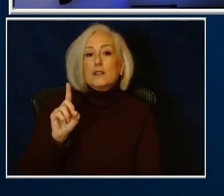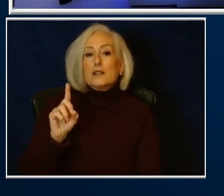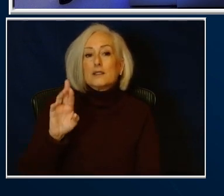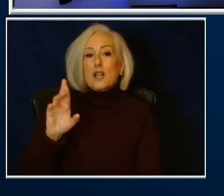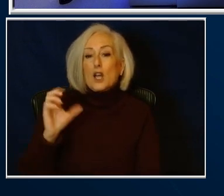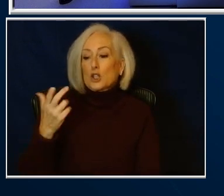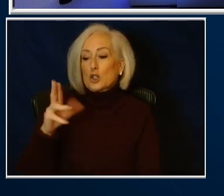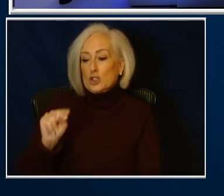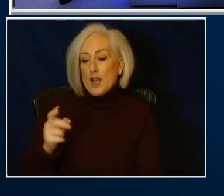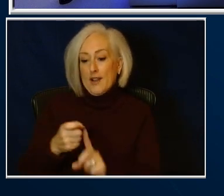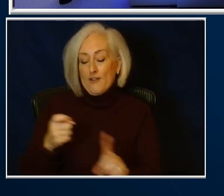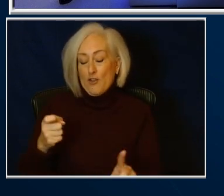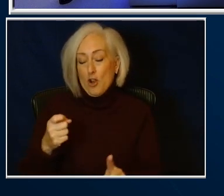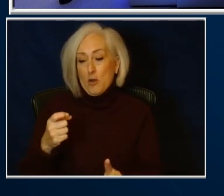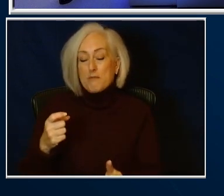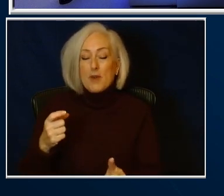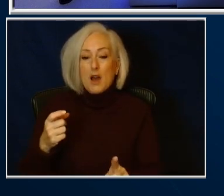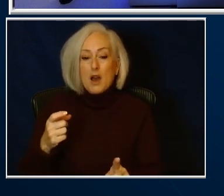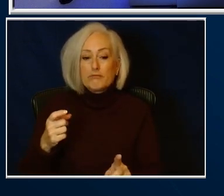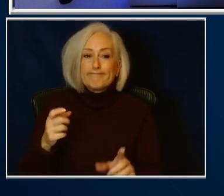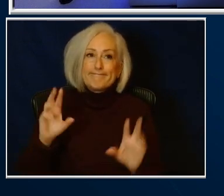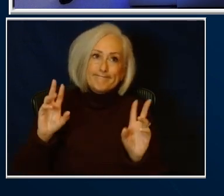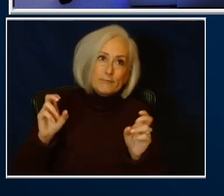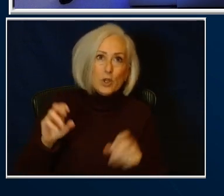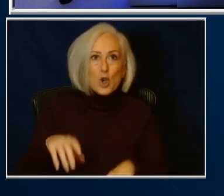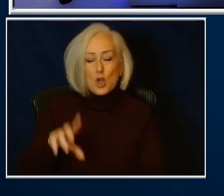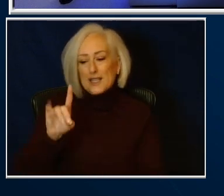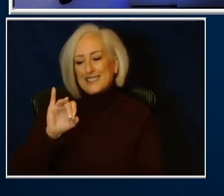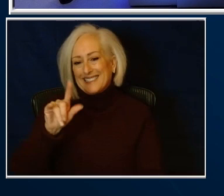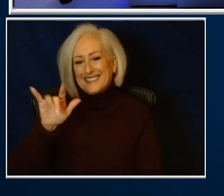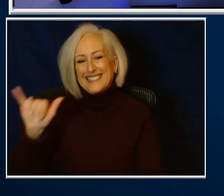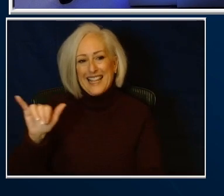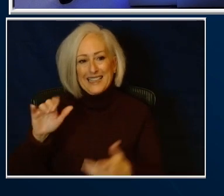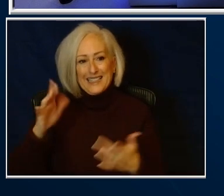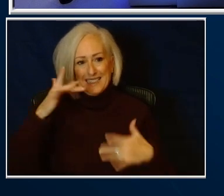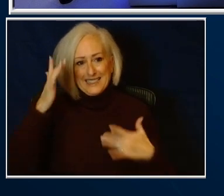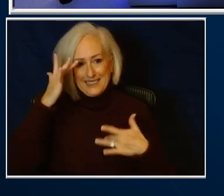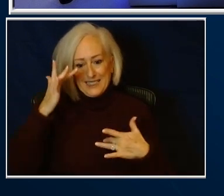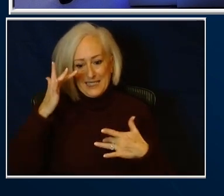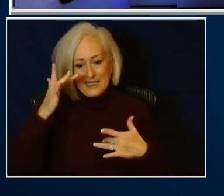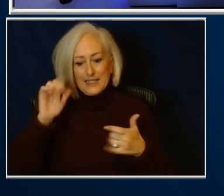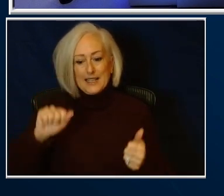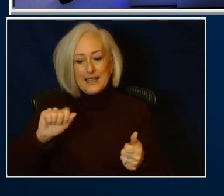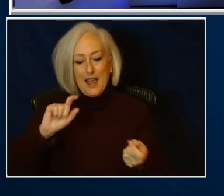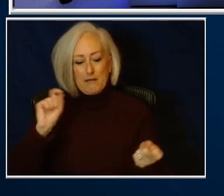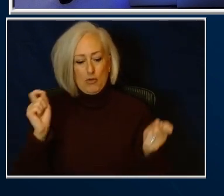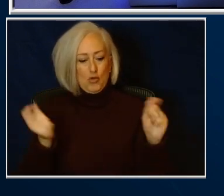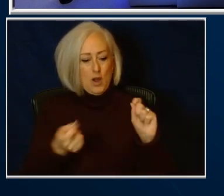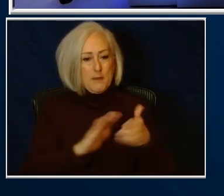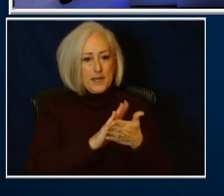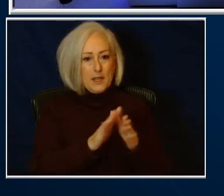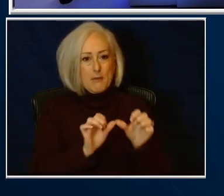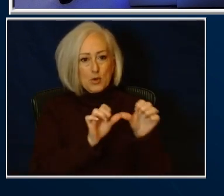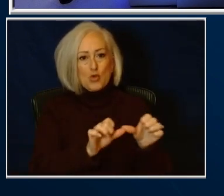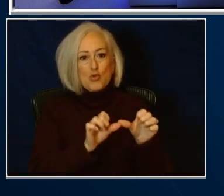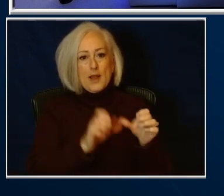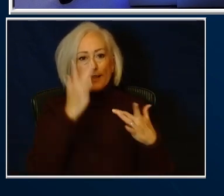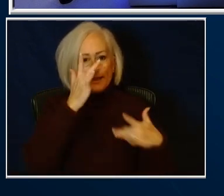and it can still be deadly, to sometimes a chronic disease. Talk to us about that journey. Well, I think that's absolutely right.